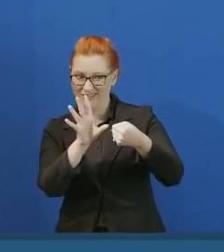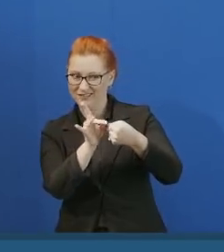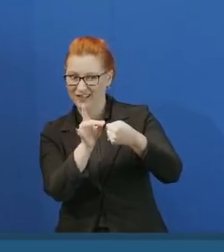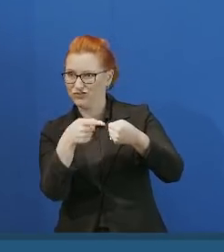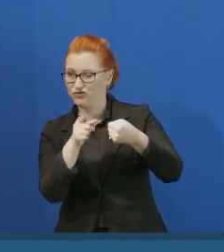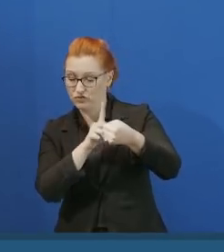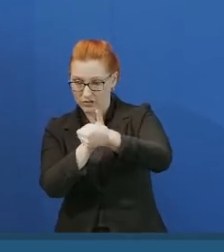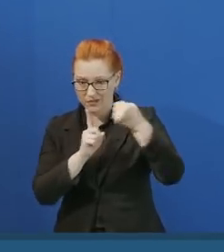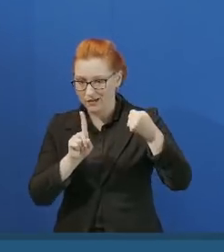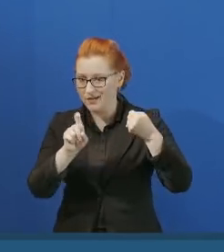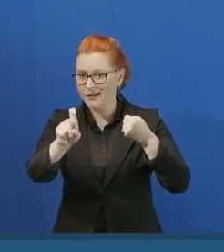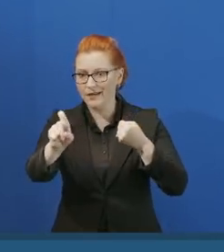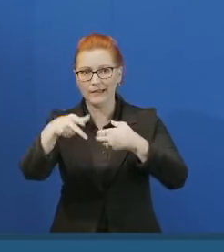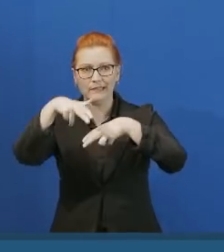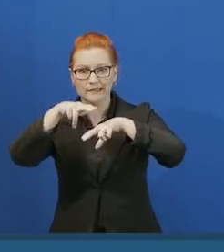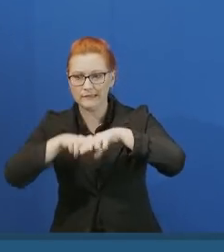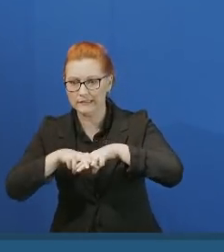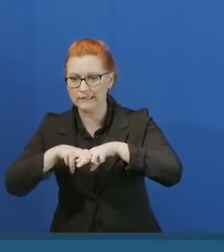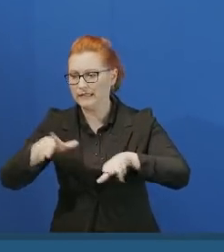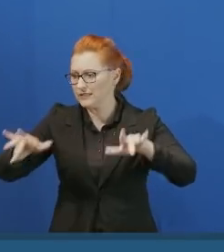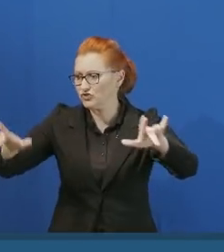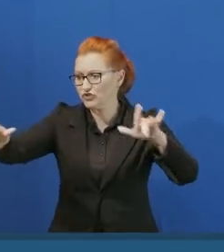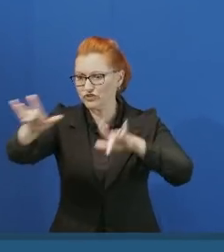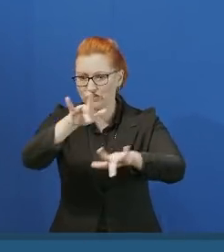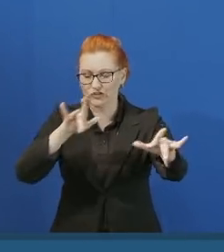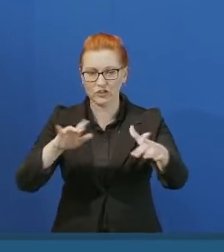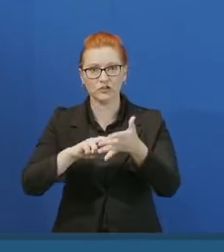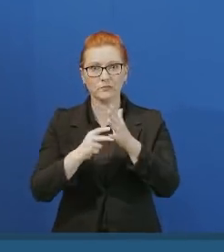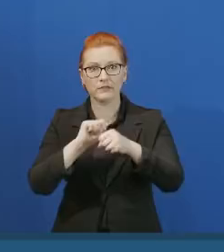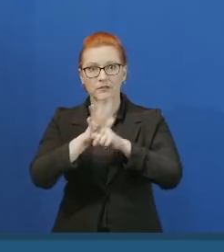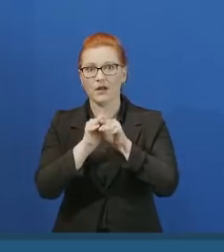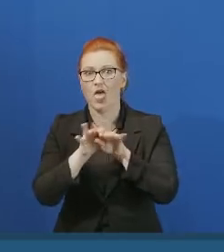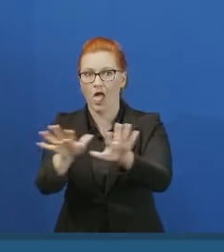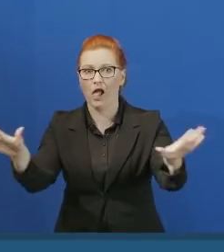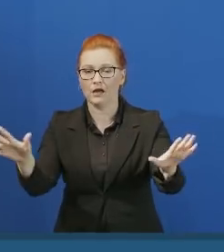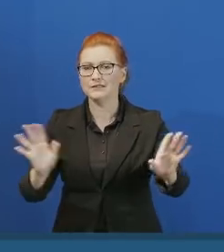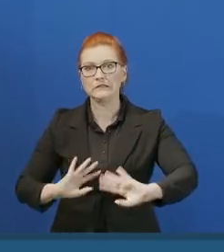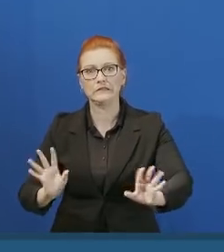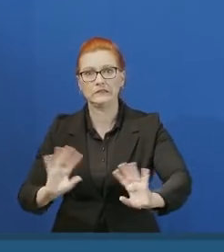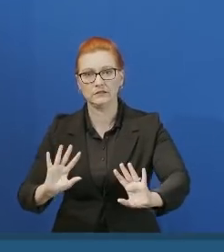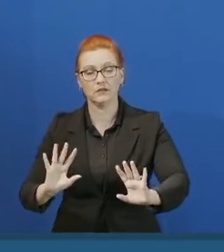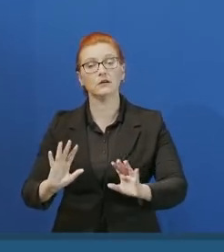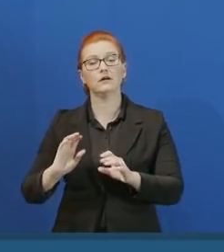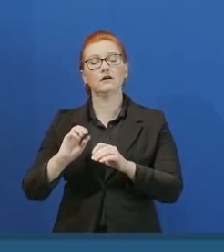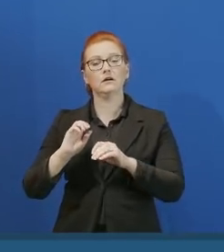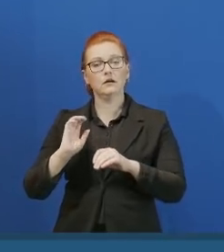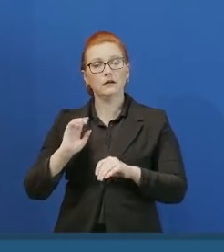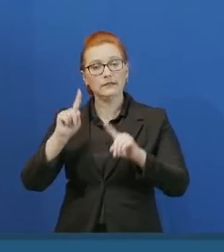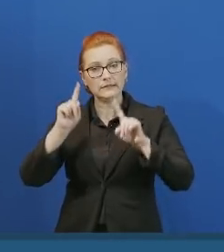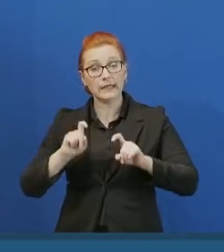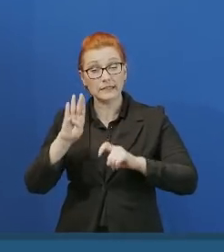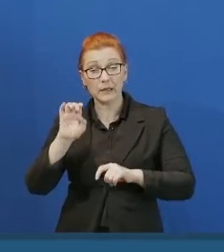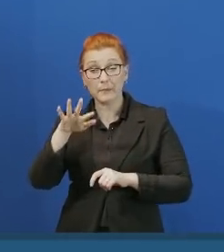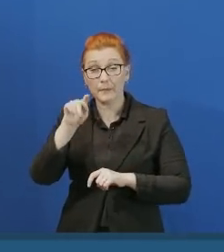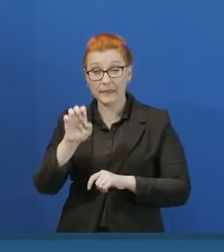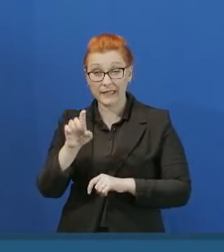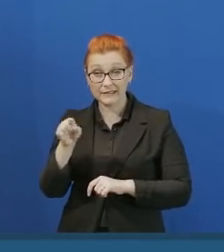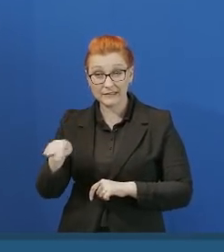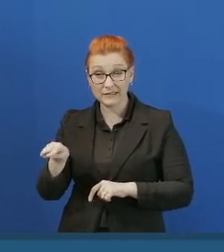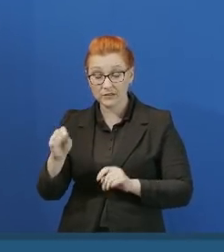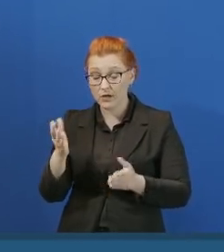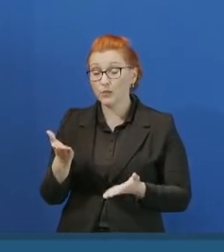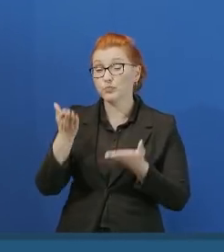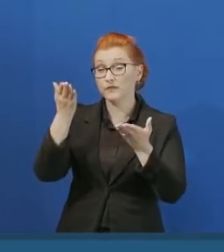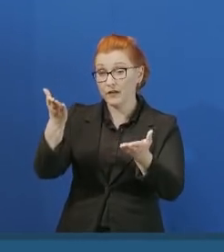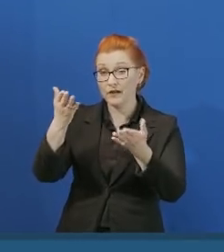that's the testing blitz. We're also going to be ramping up antibody testing. What that tells you is